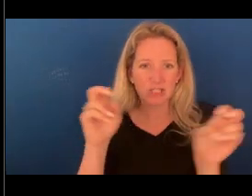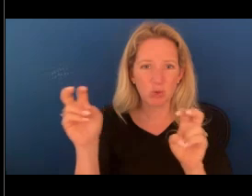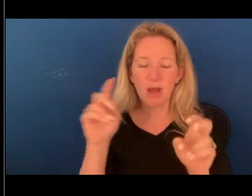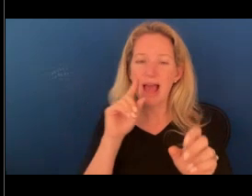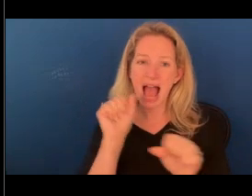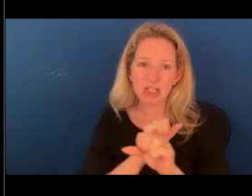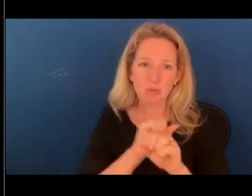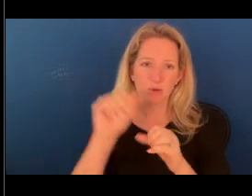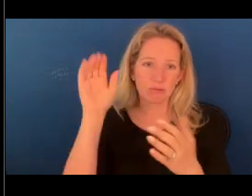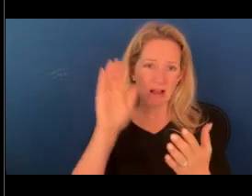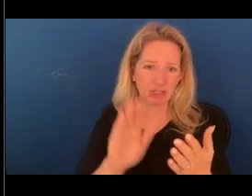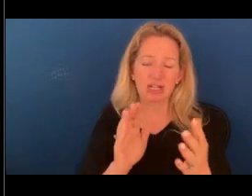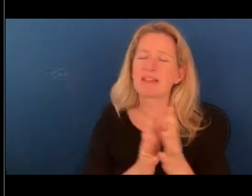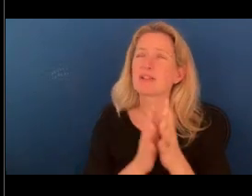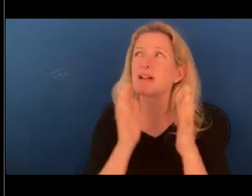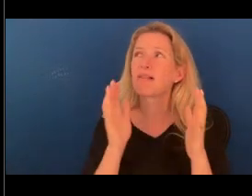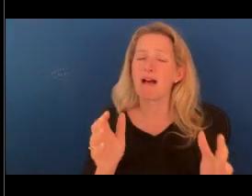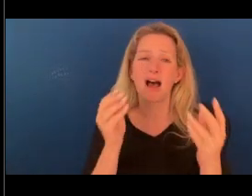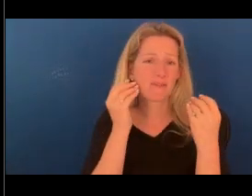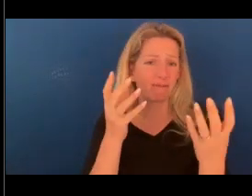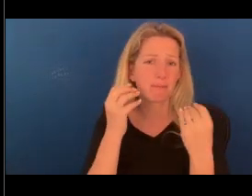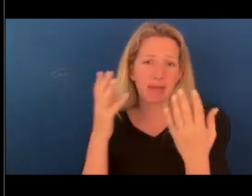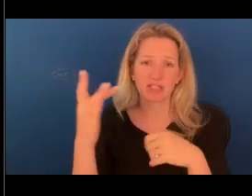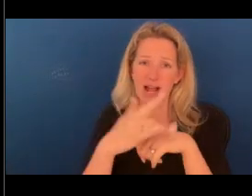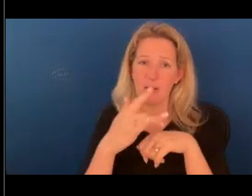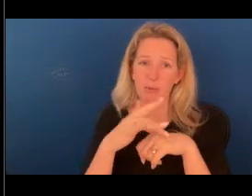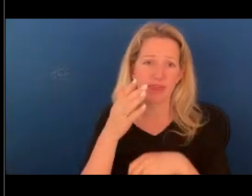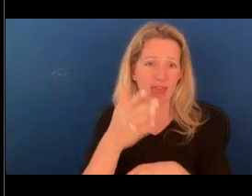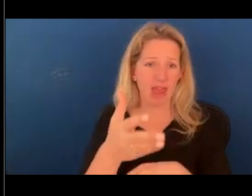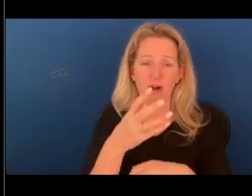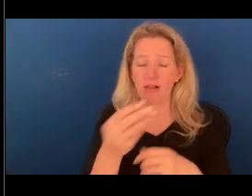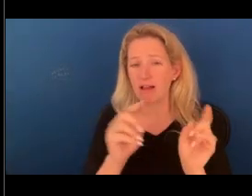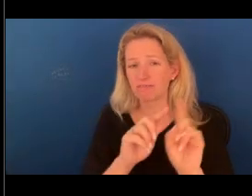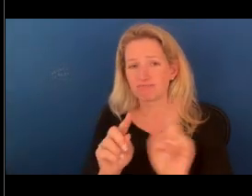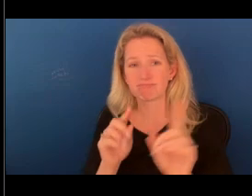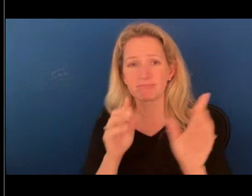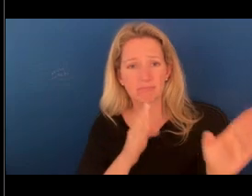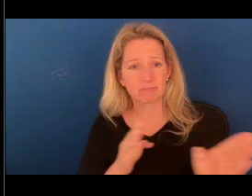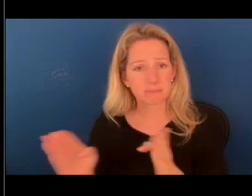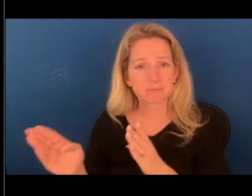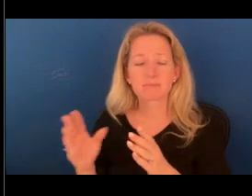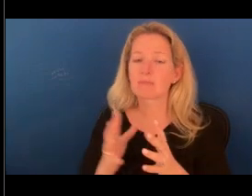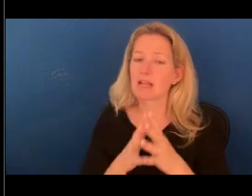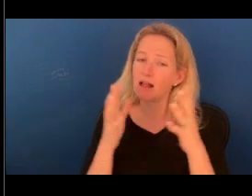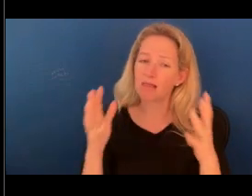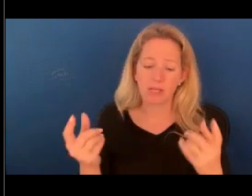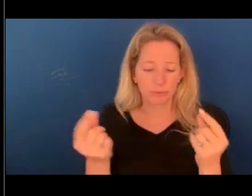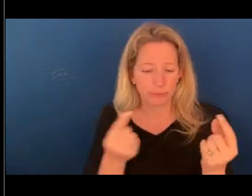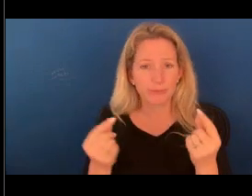So there's a lot of information out there. There's a lot of initiatives going on, but there's a lot to be done.